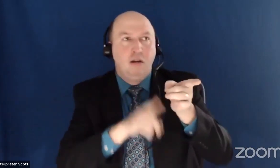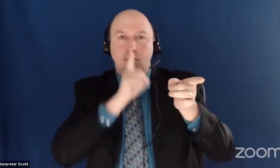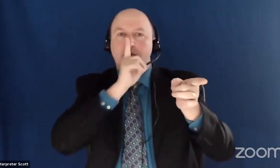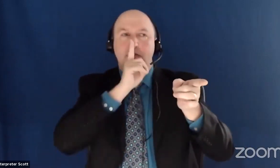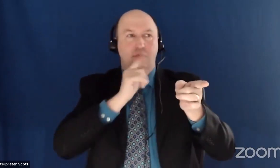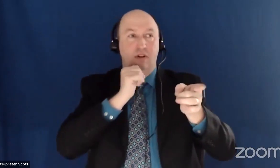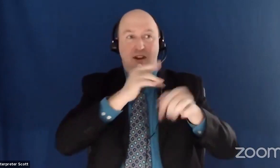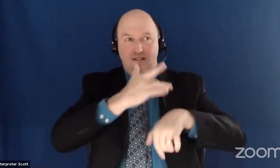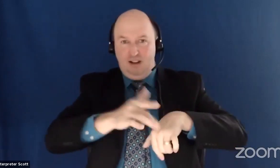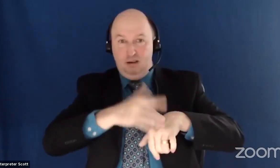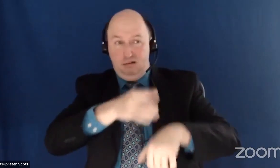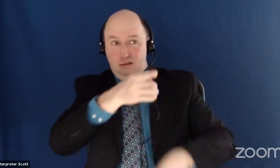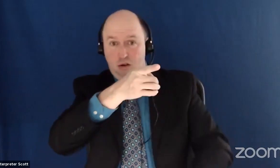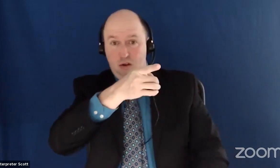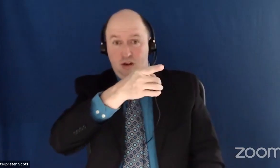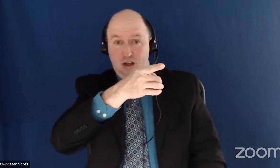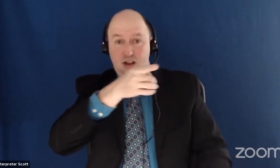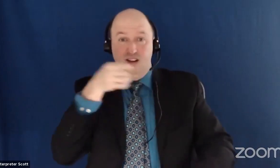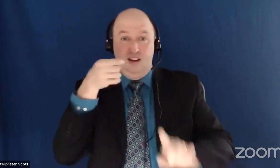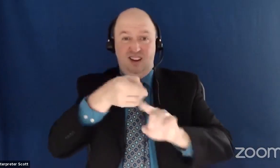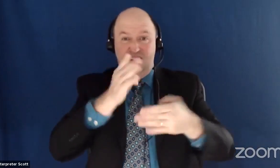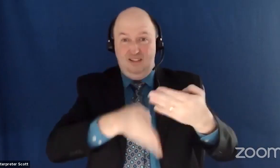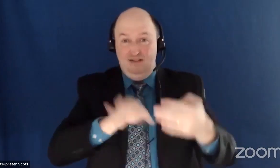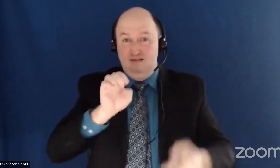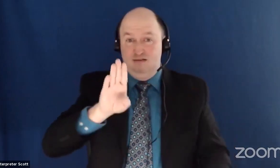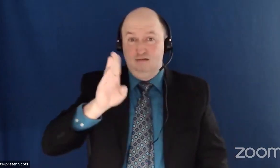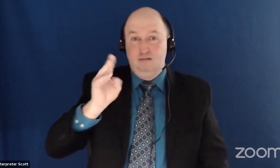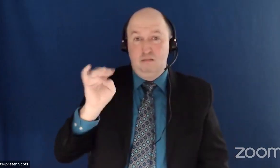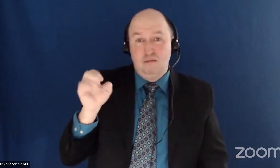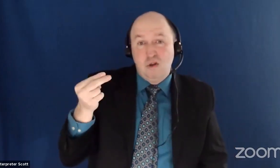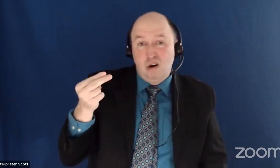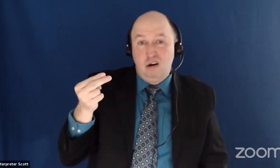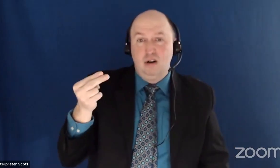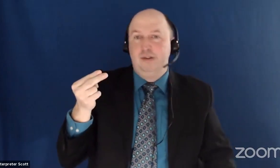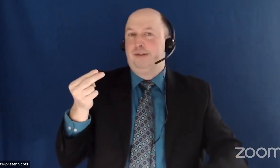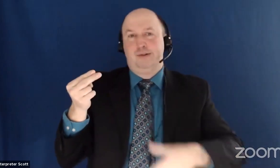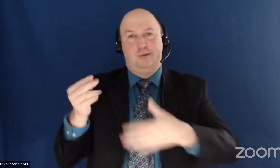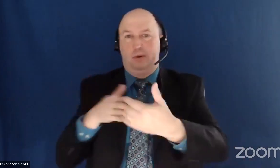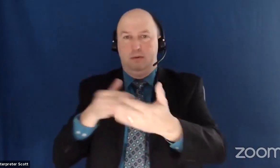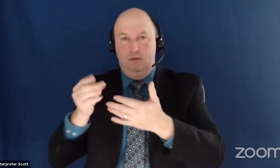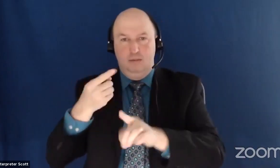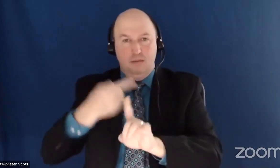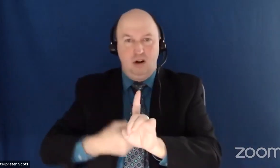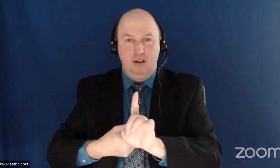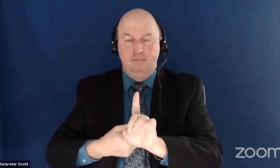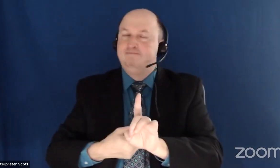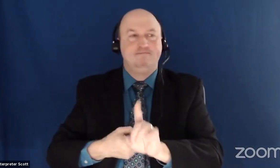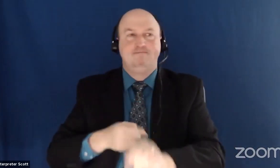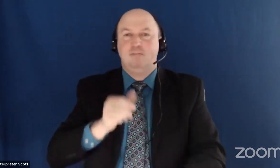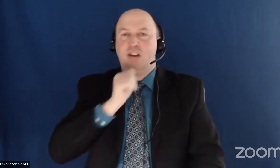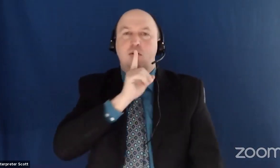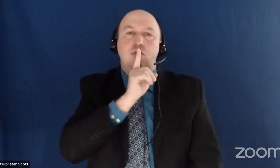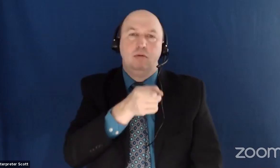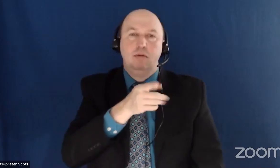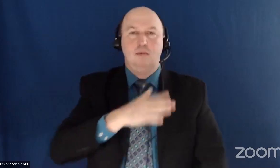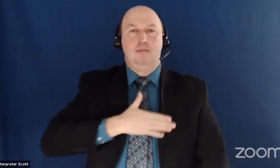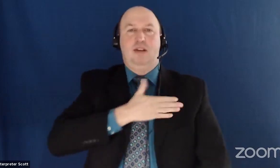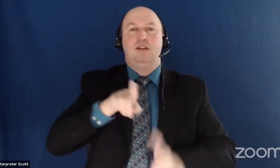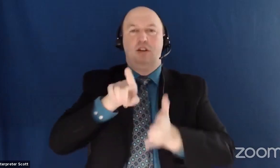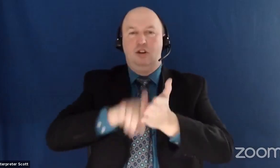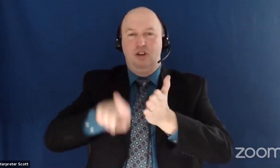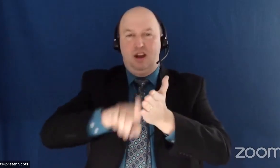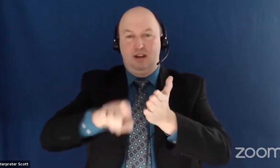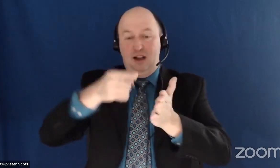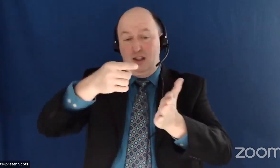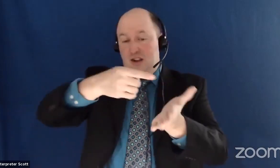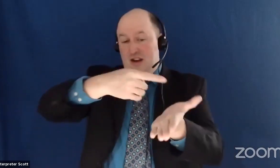not available through the end of February, March, whatever month we may be in, that is not the case. And to please check back the next